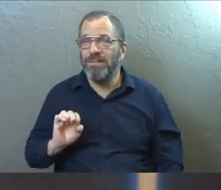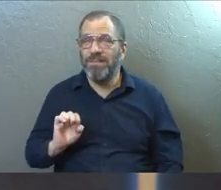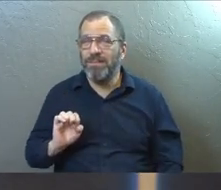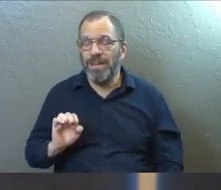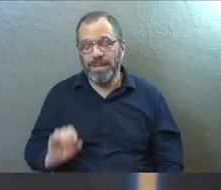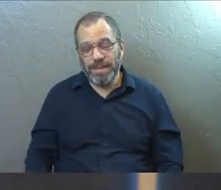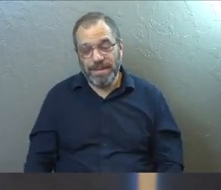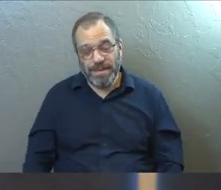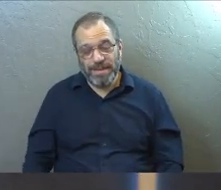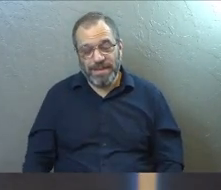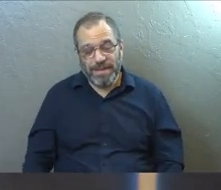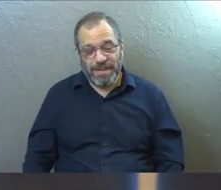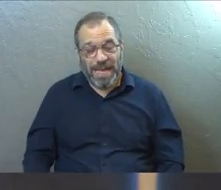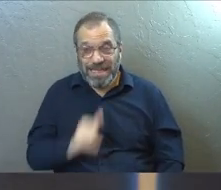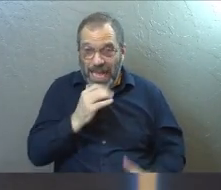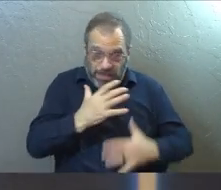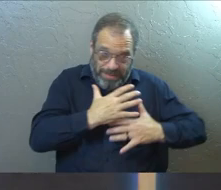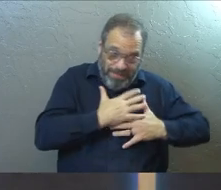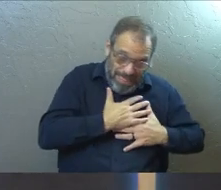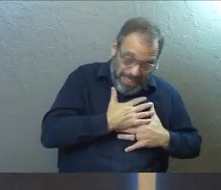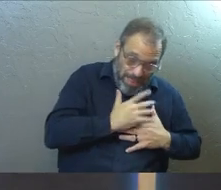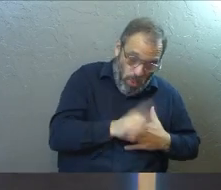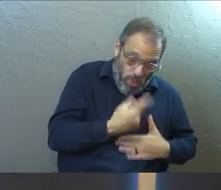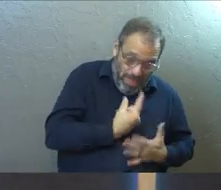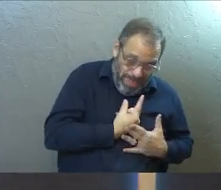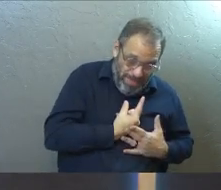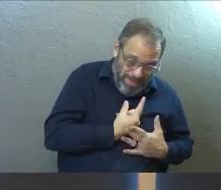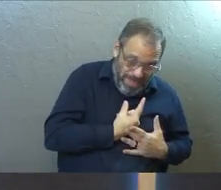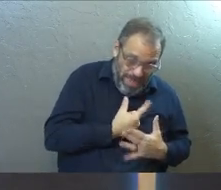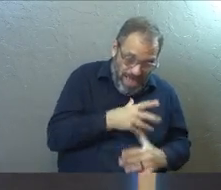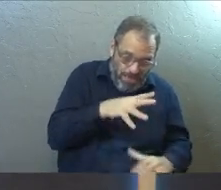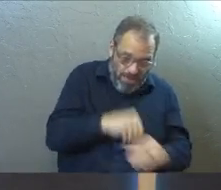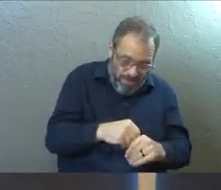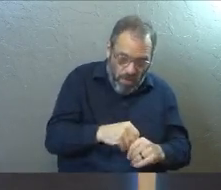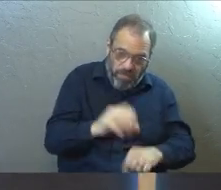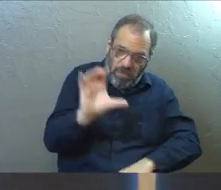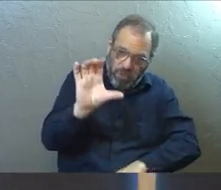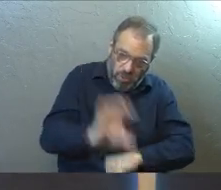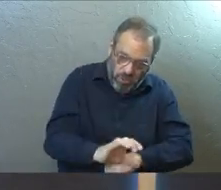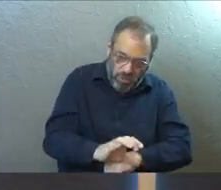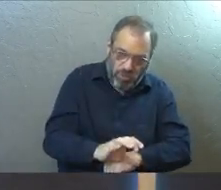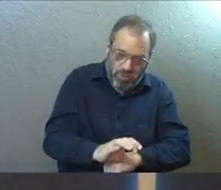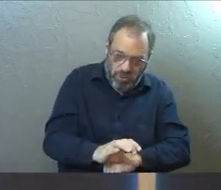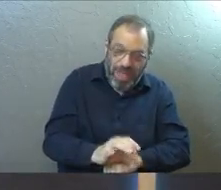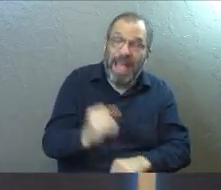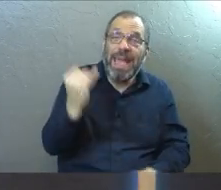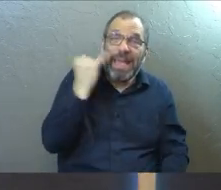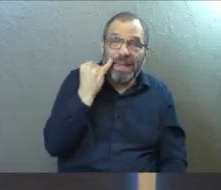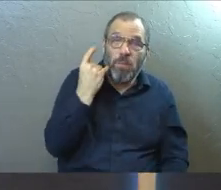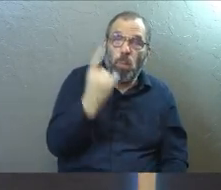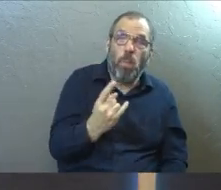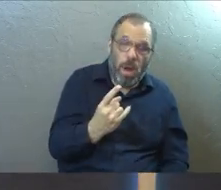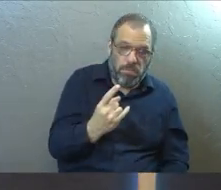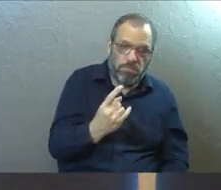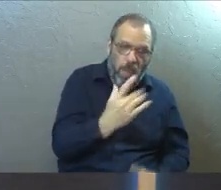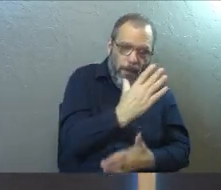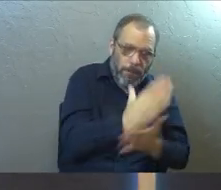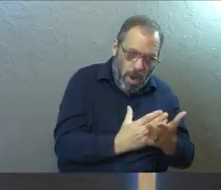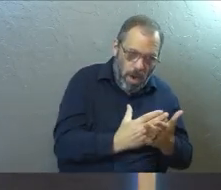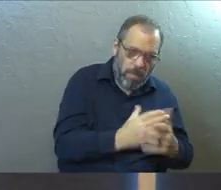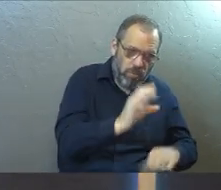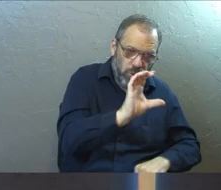And I have to understand that it's not just me. It's not just about me. I'm a part of the body. If one part of the body is either functioning or